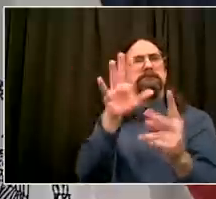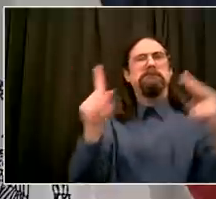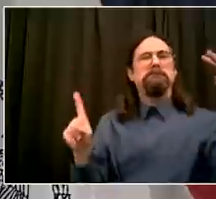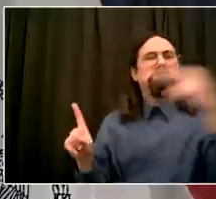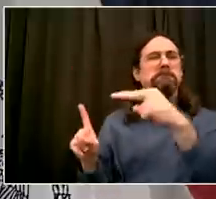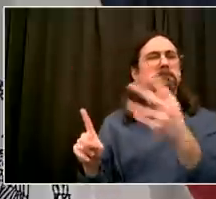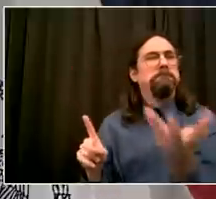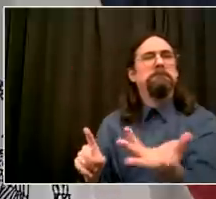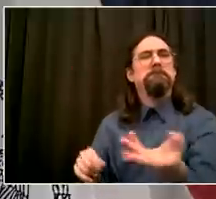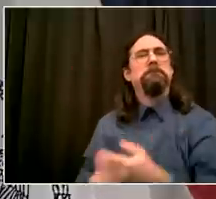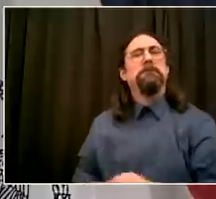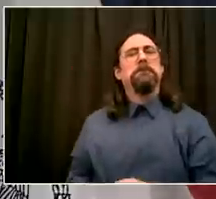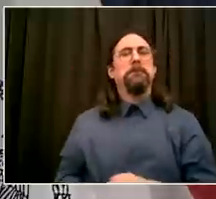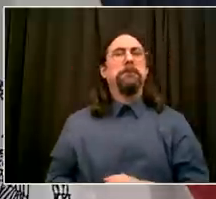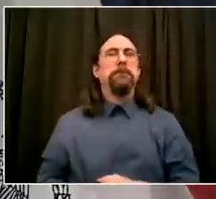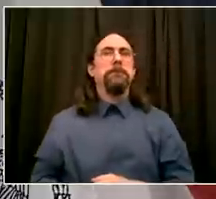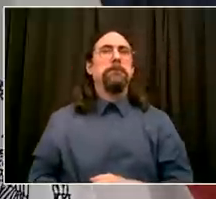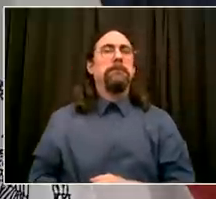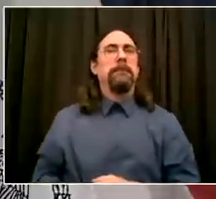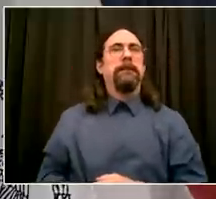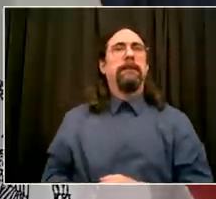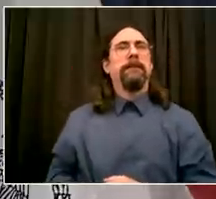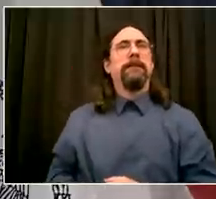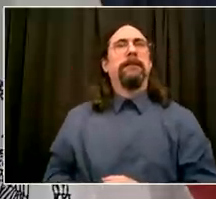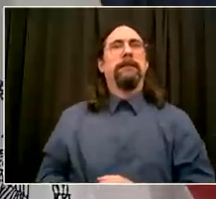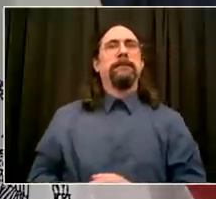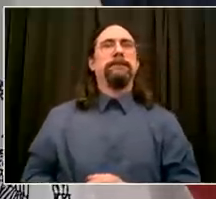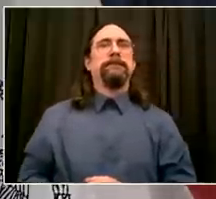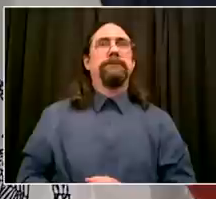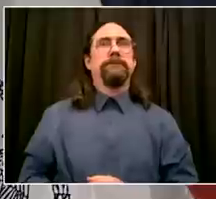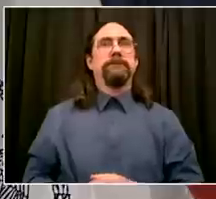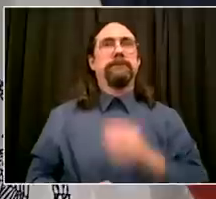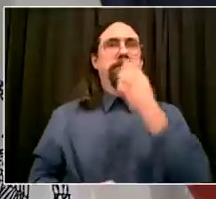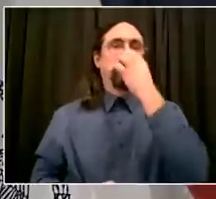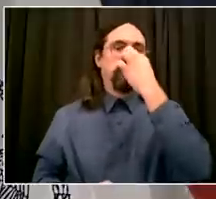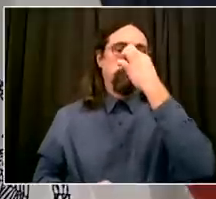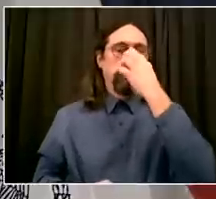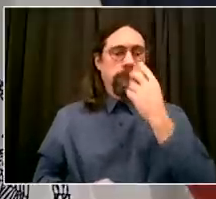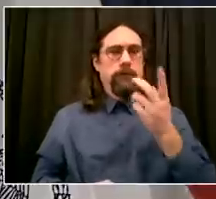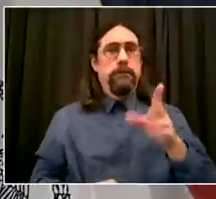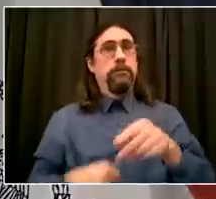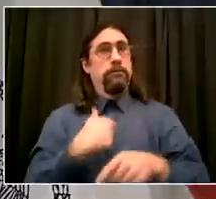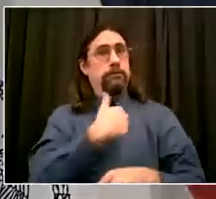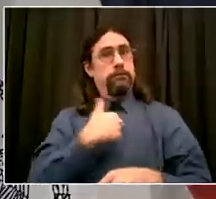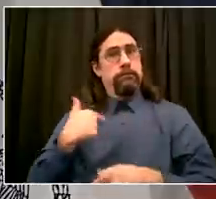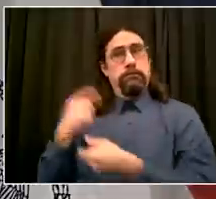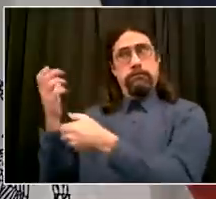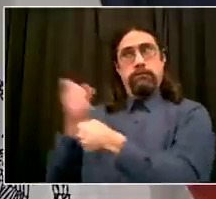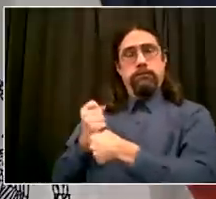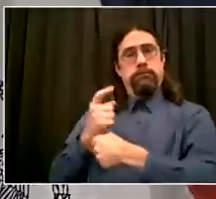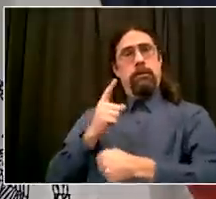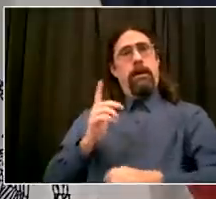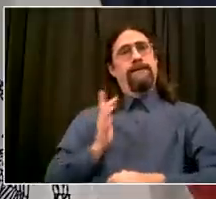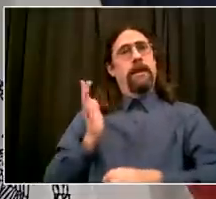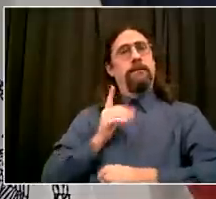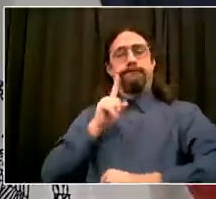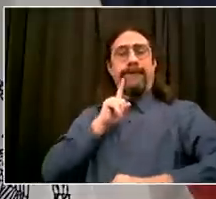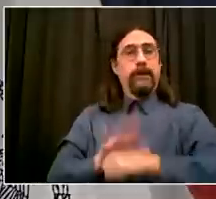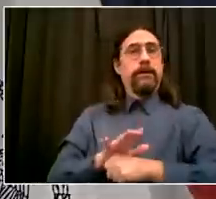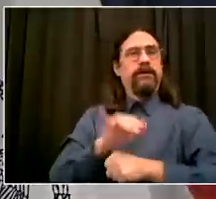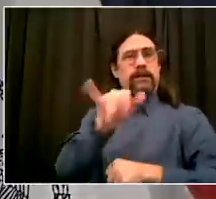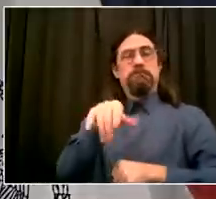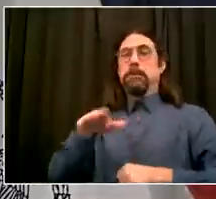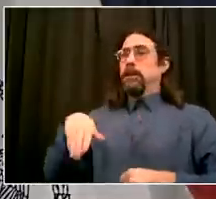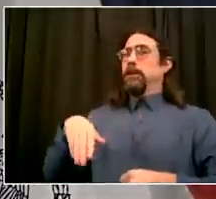to do. And we certainly have not gotten confirmation about the kind of supply of vaccine we're going to have. So I want to see as